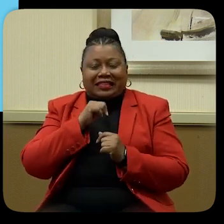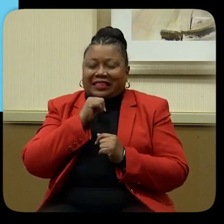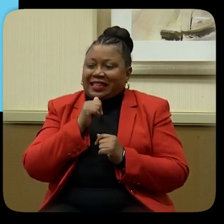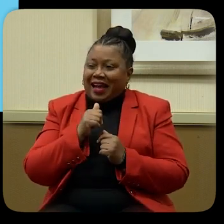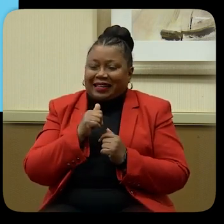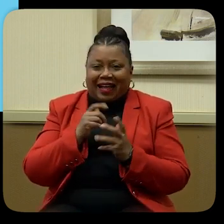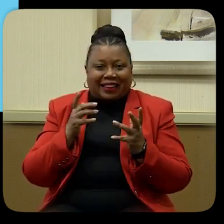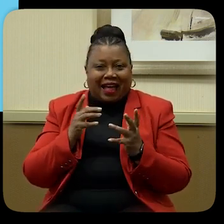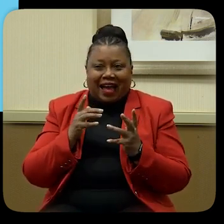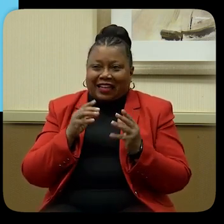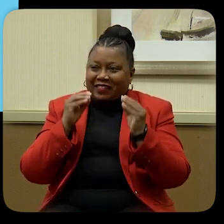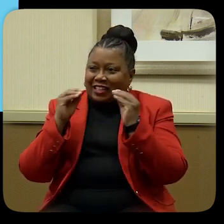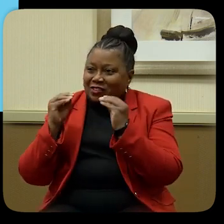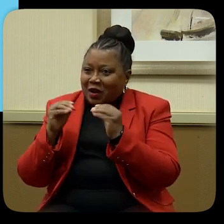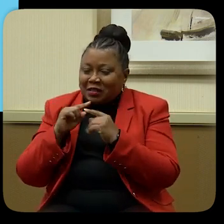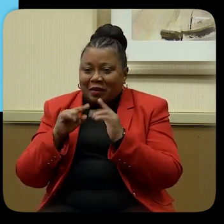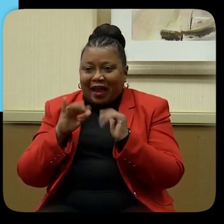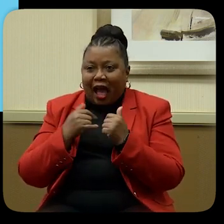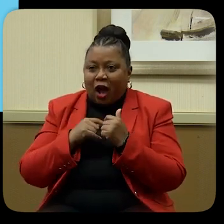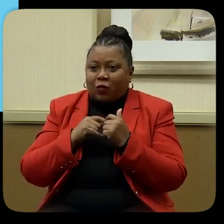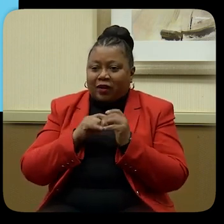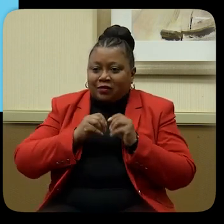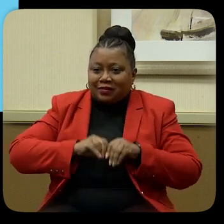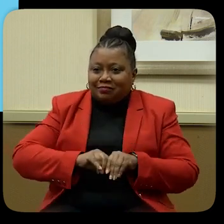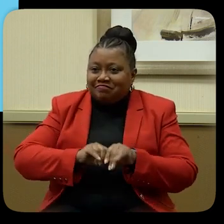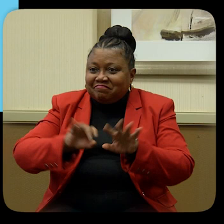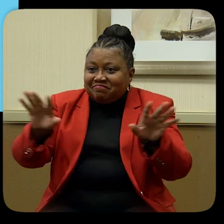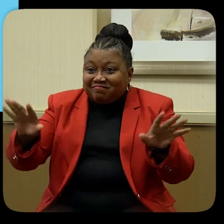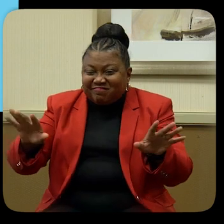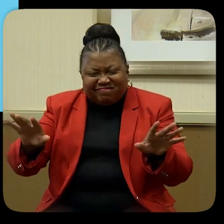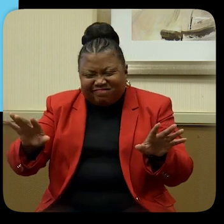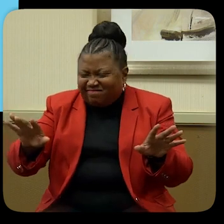not a lot of instructions about how we roll this out.